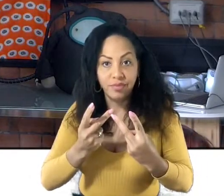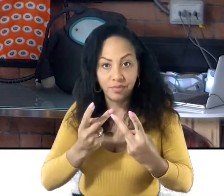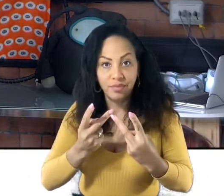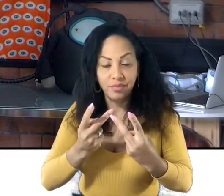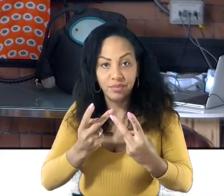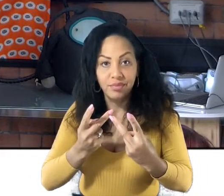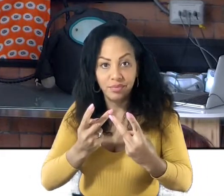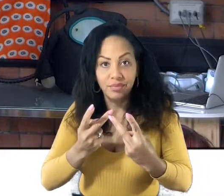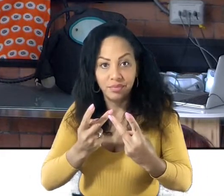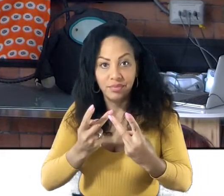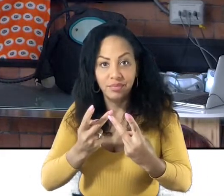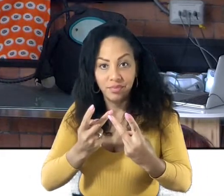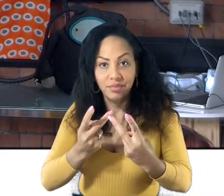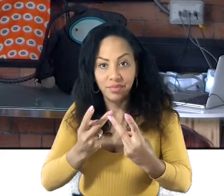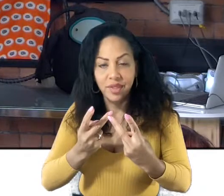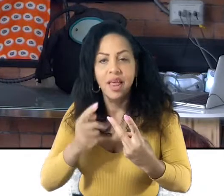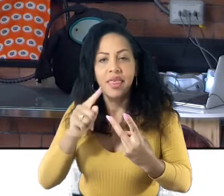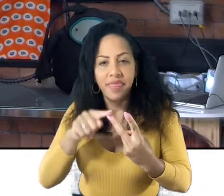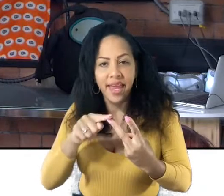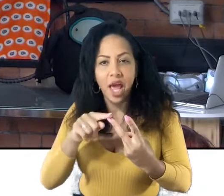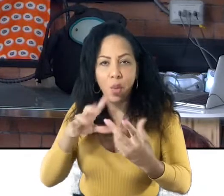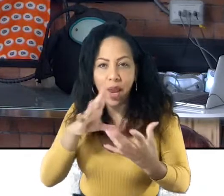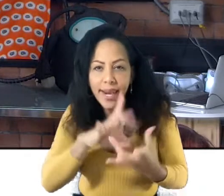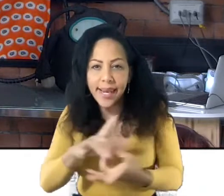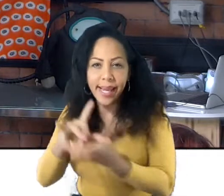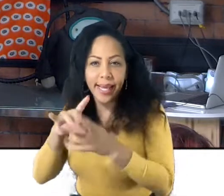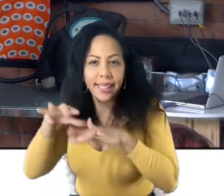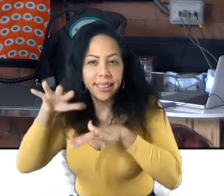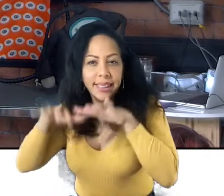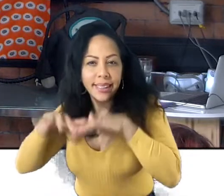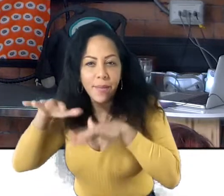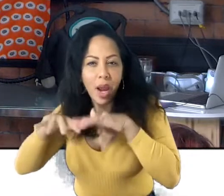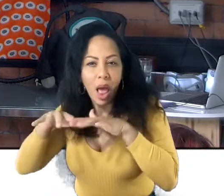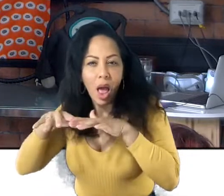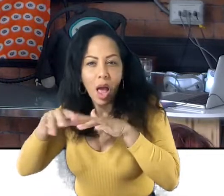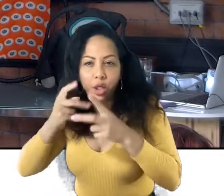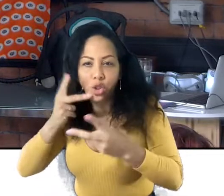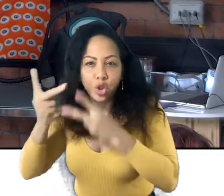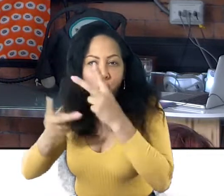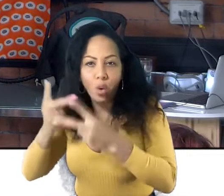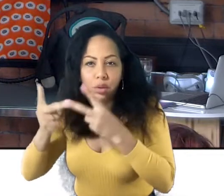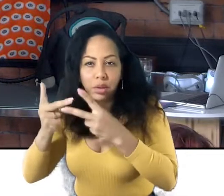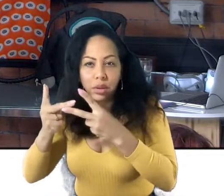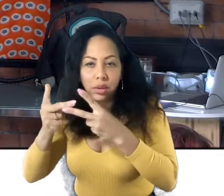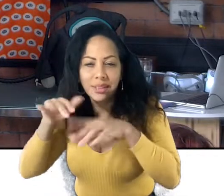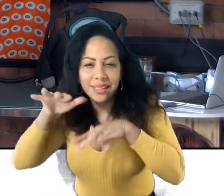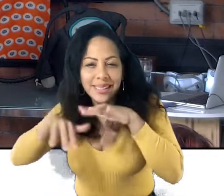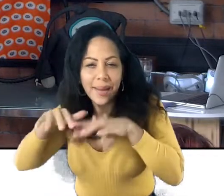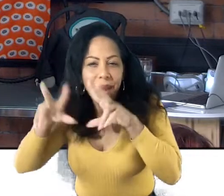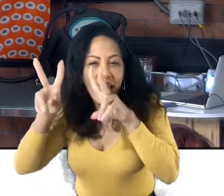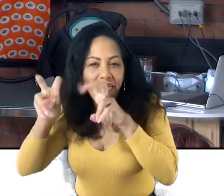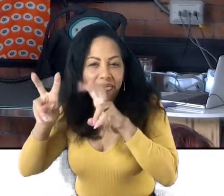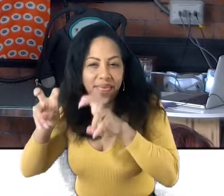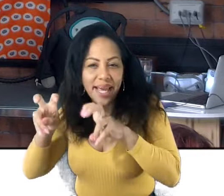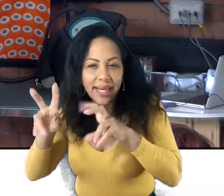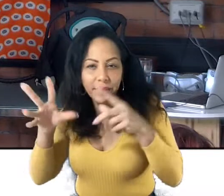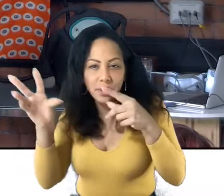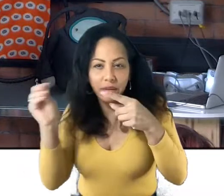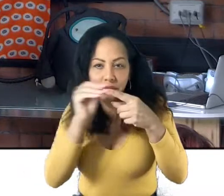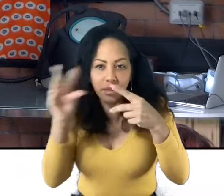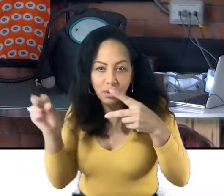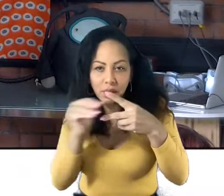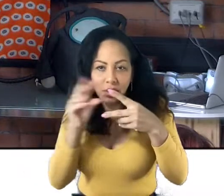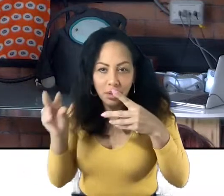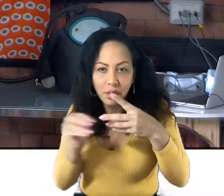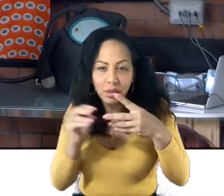songs on the same theme. So I might get groups of people who have experienced the same thing. I tend to work along lines